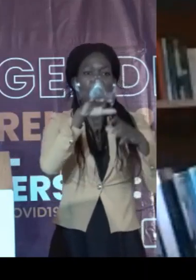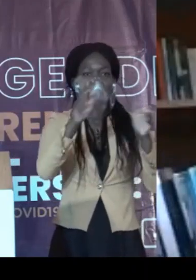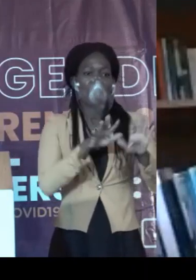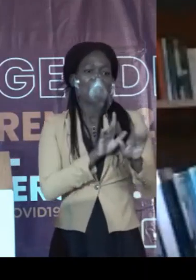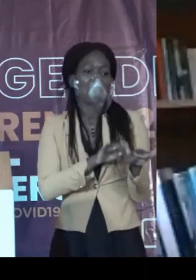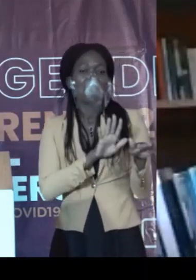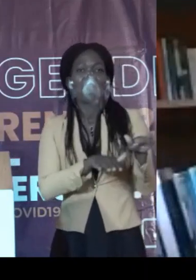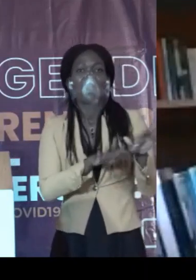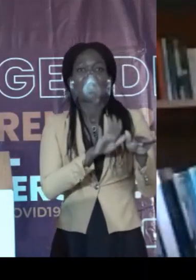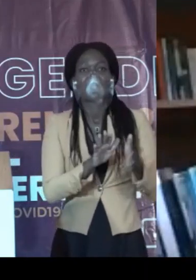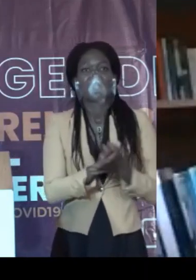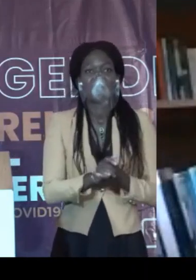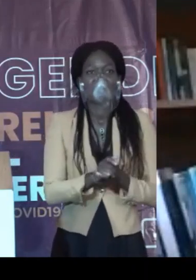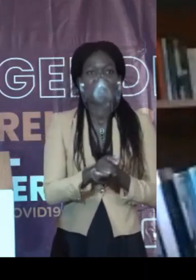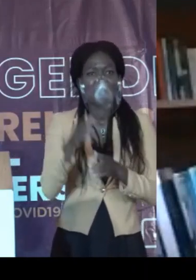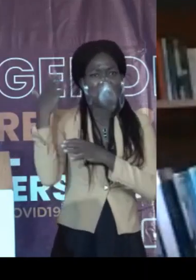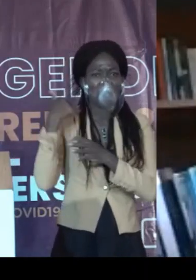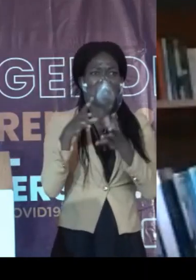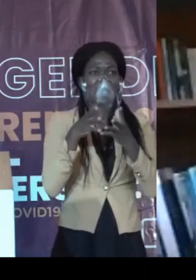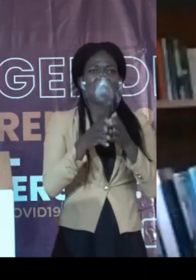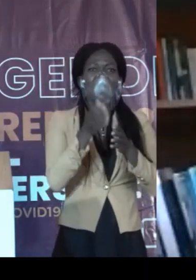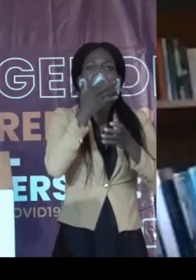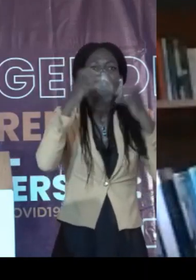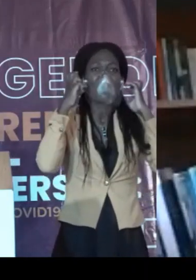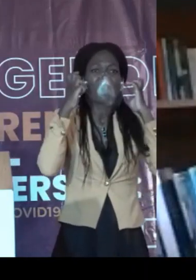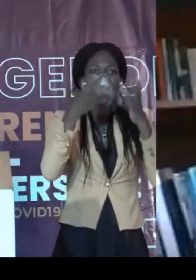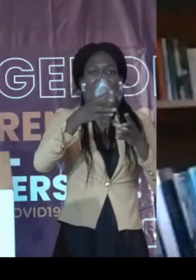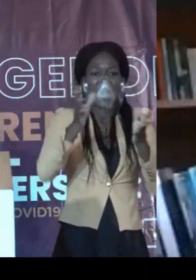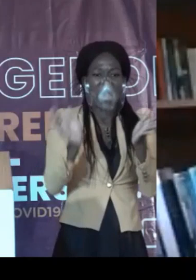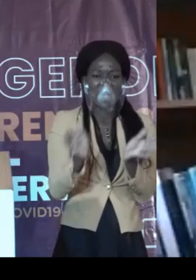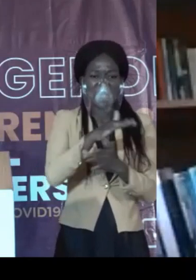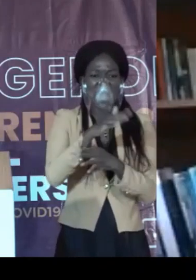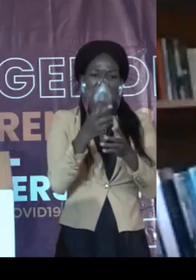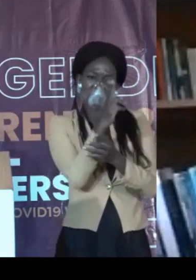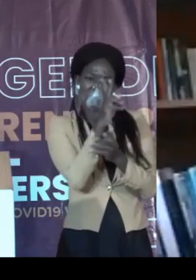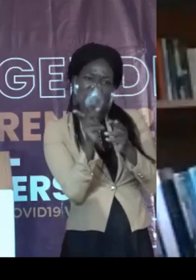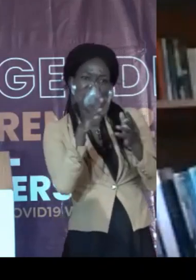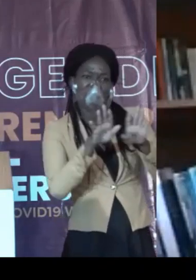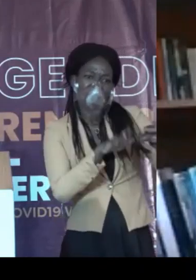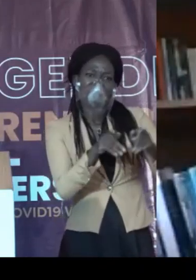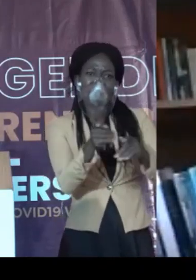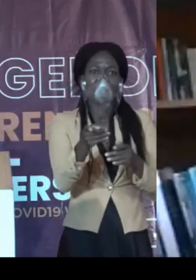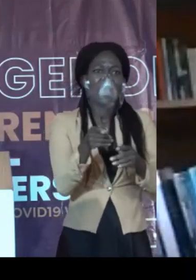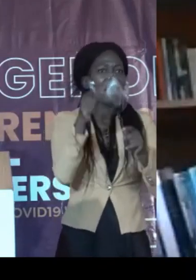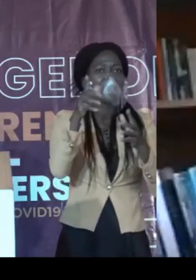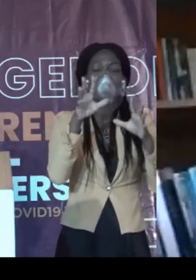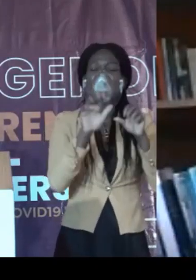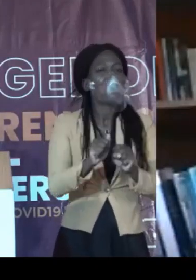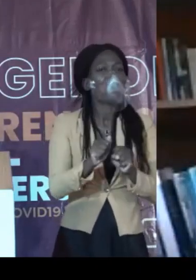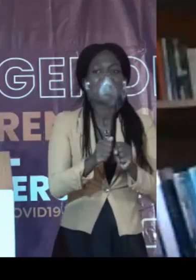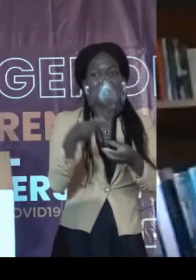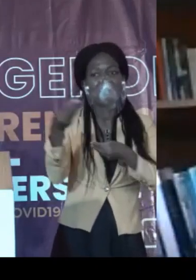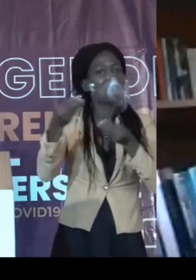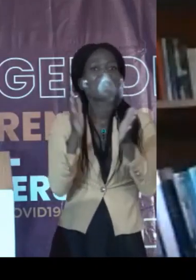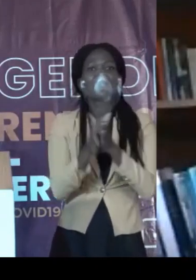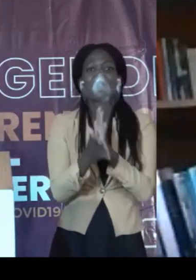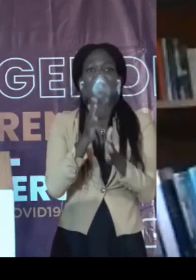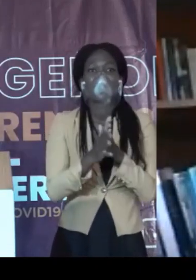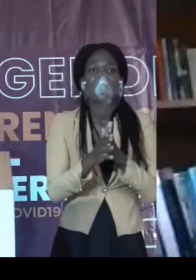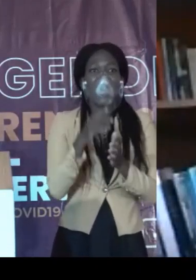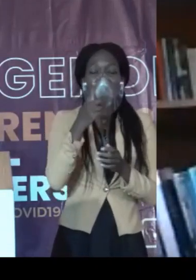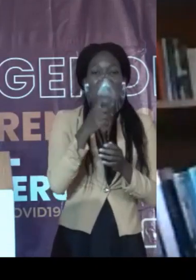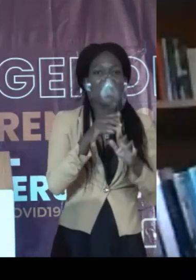that we use, the cloth ones, and they are not getting the tenders. It's charity. It's like, oh, community women's groups